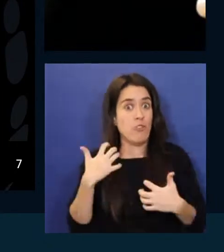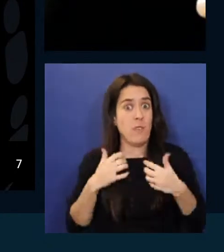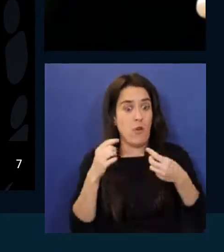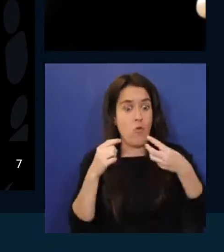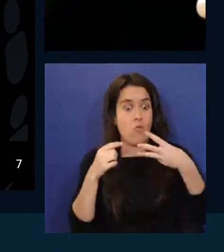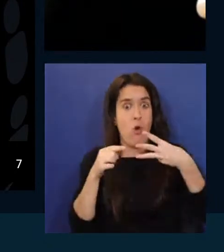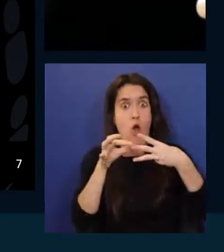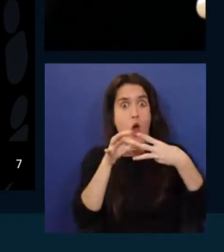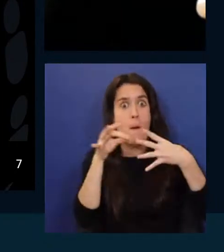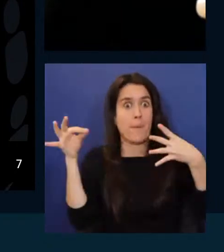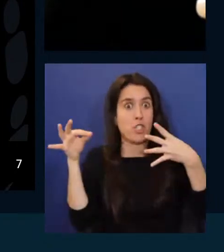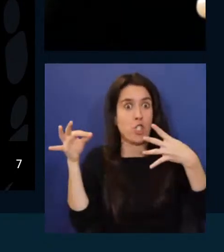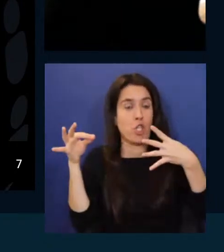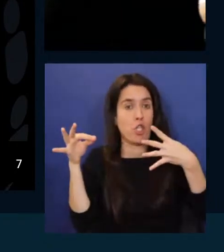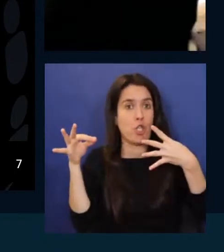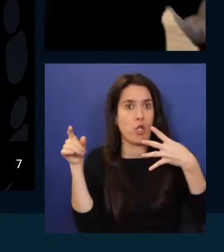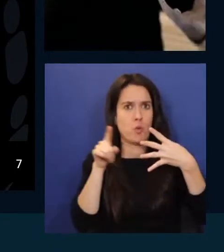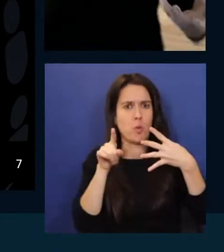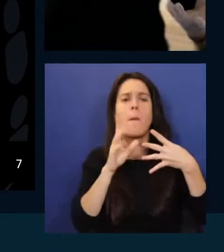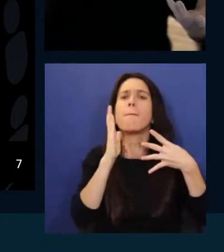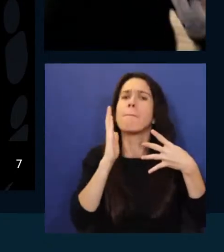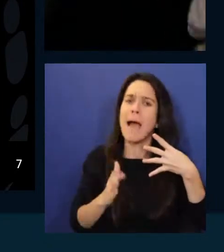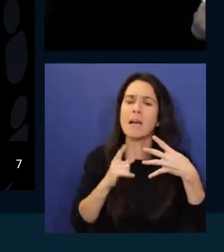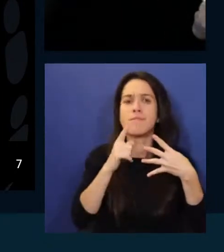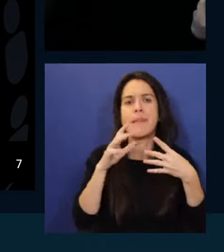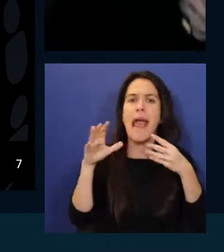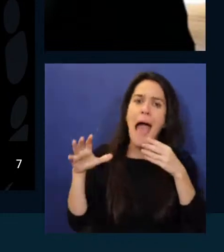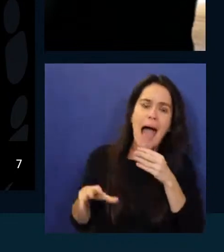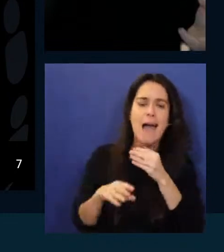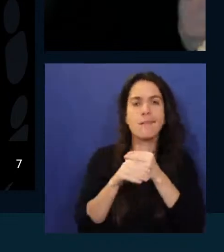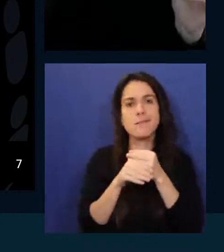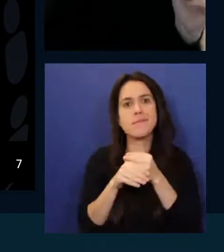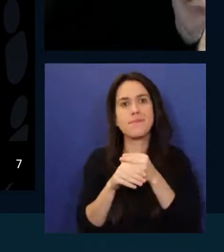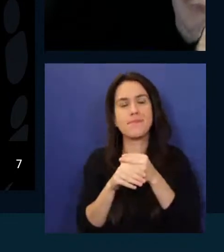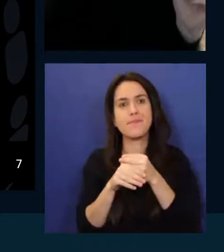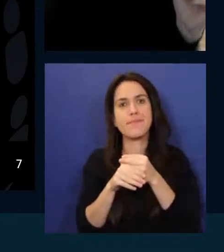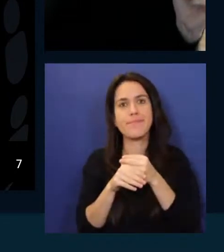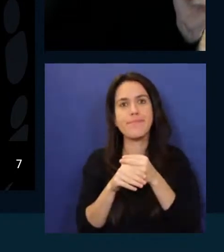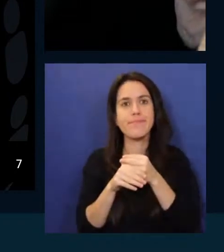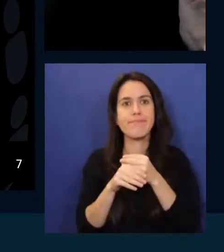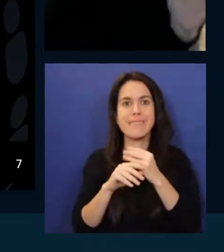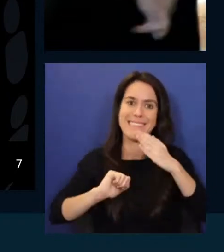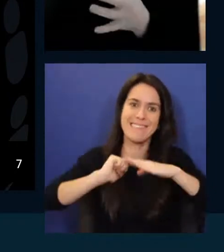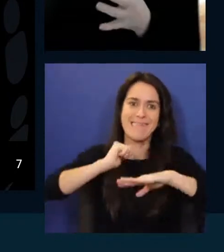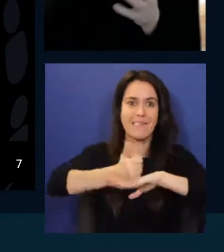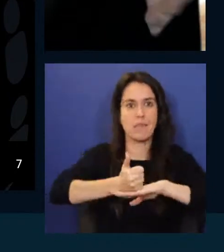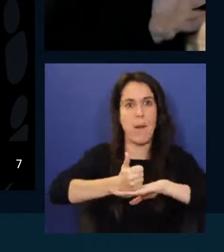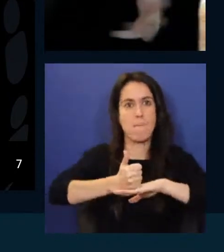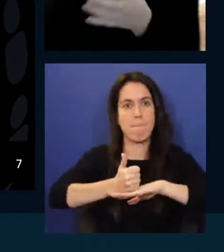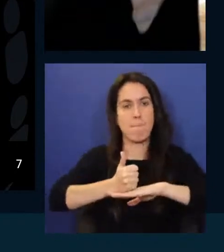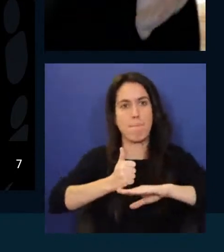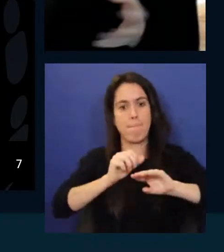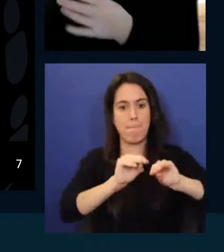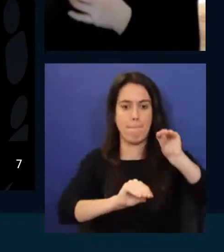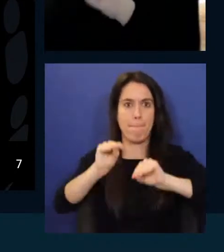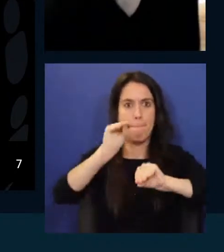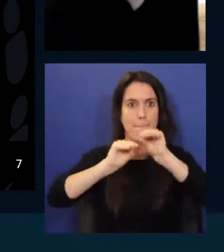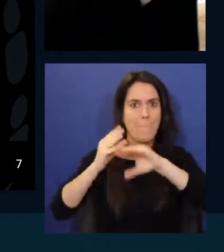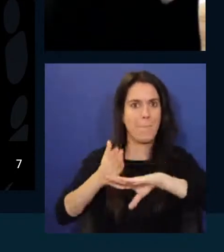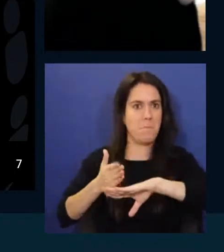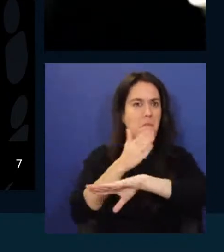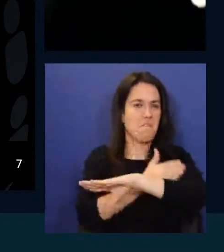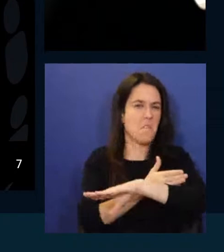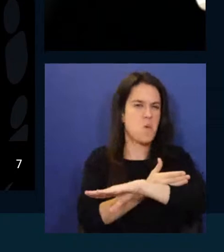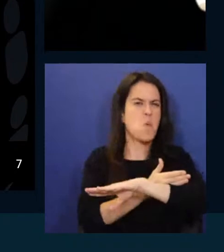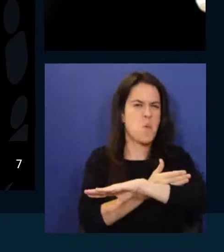of course, some additional setup and all of that, and I will go into the architectures